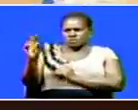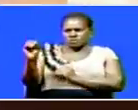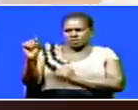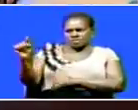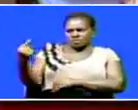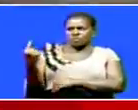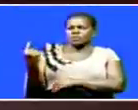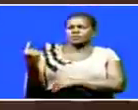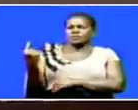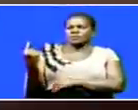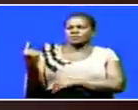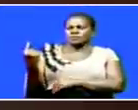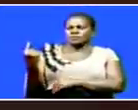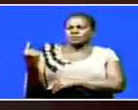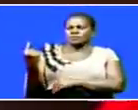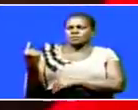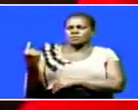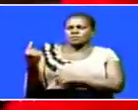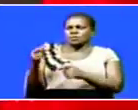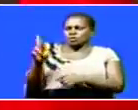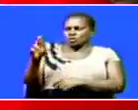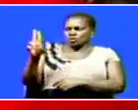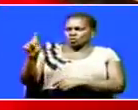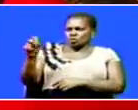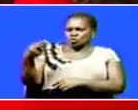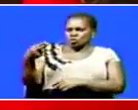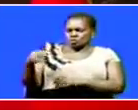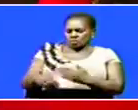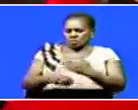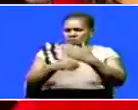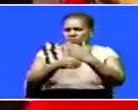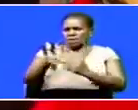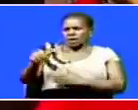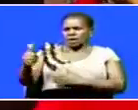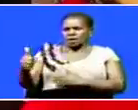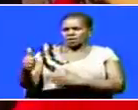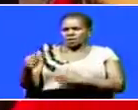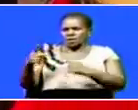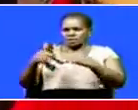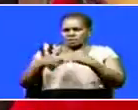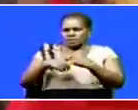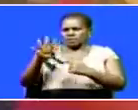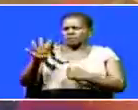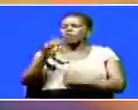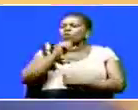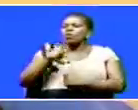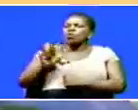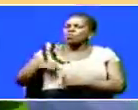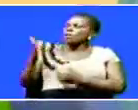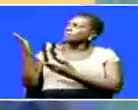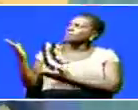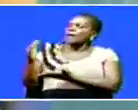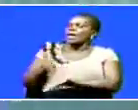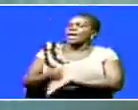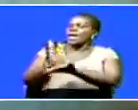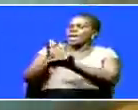20,000. The efforts by Ruth are complemented by others like 64-year-old Jane Ndungu, who